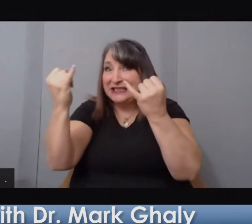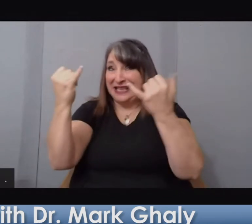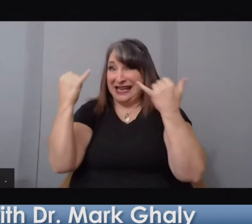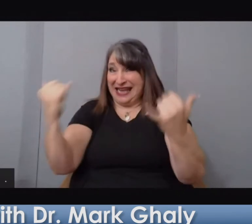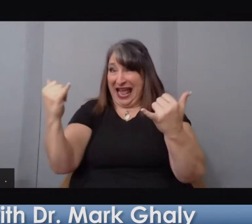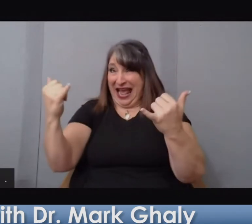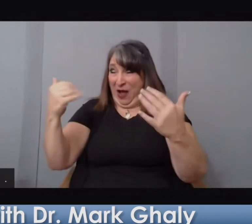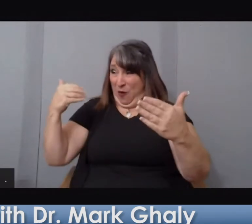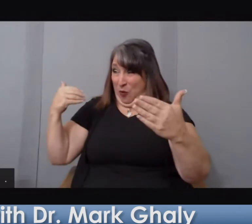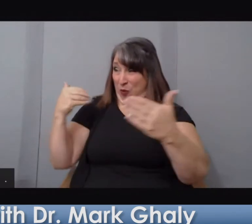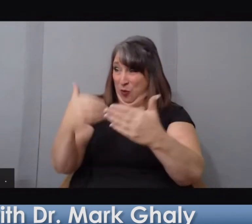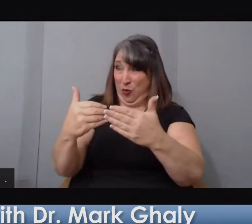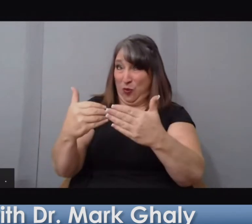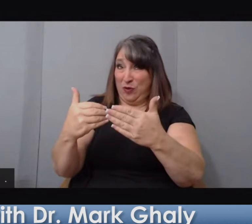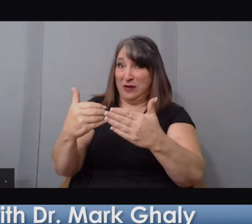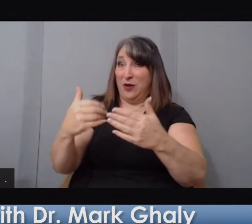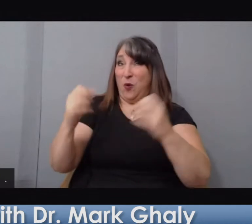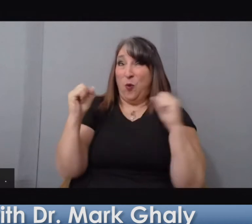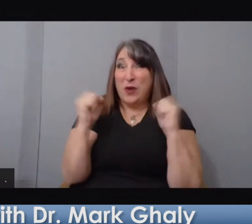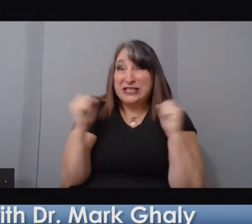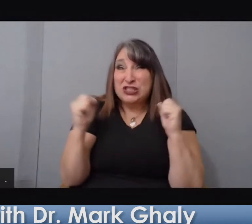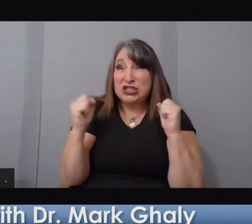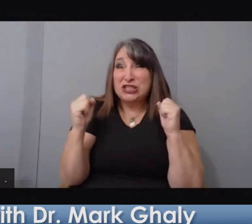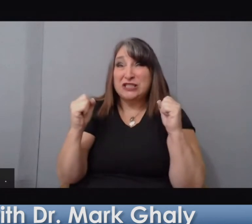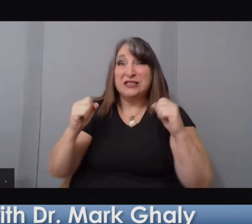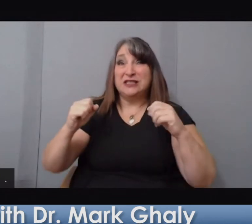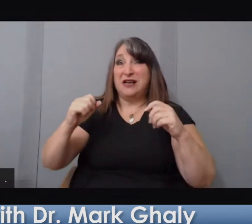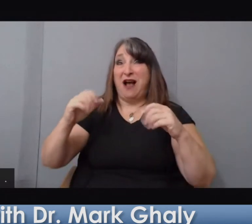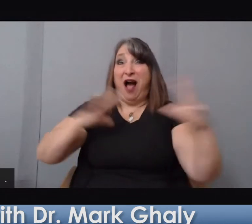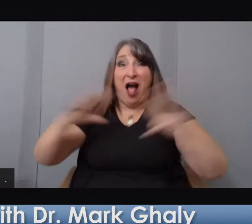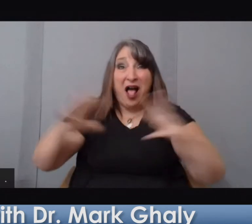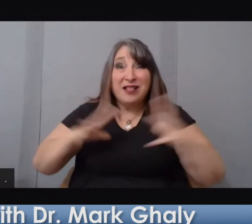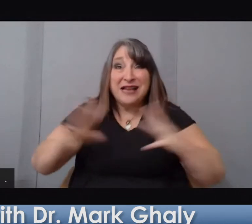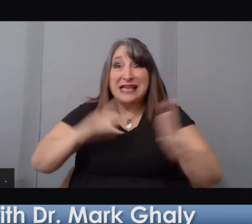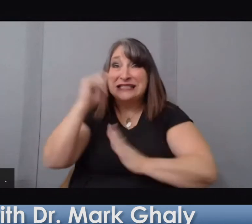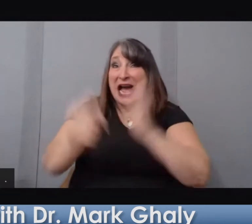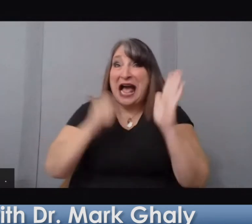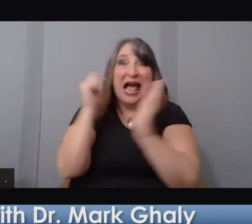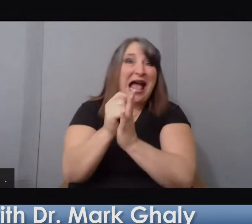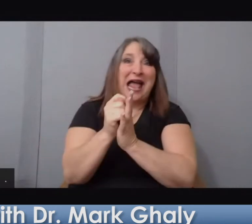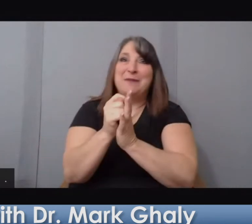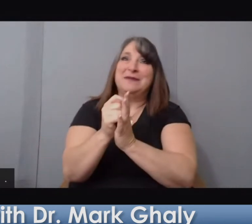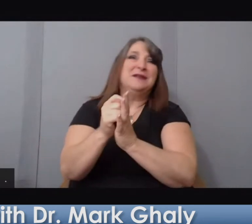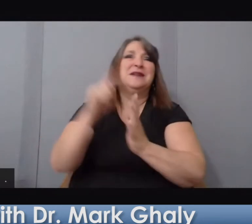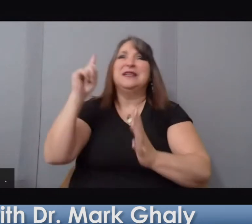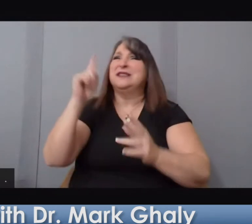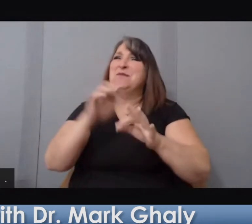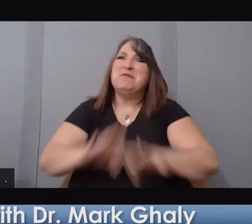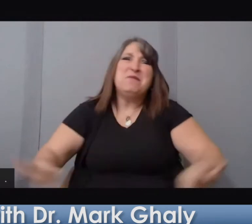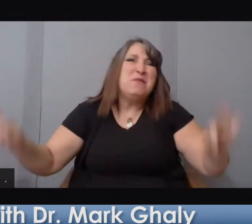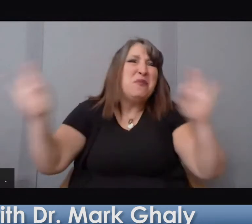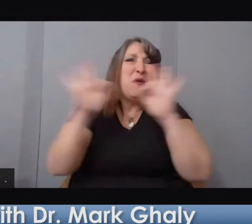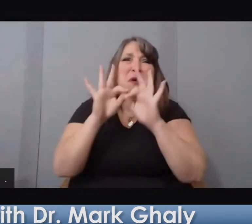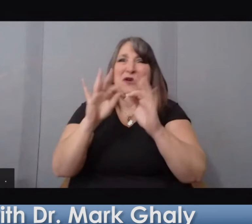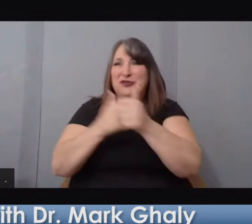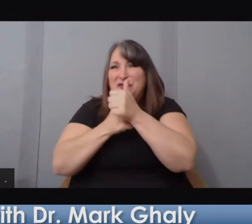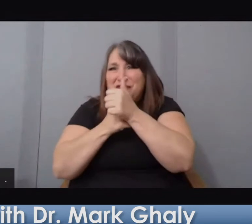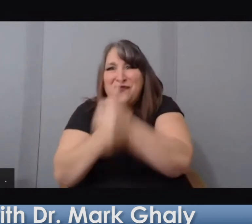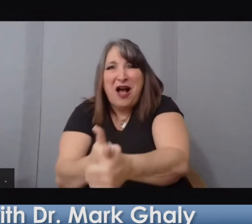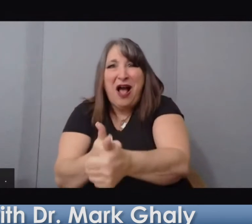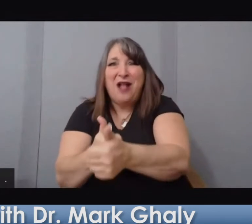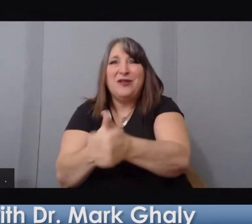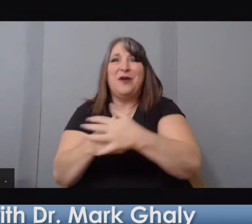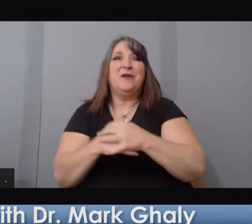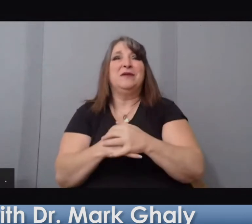are even more important in keeping our guard up, no matter where you are, indoors, outdoors, with people who